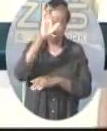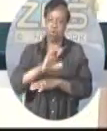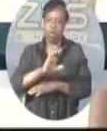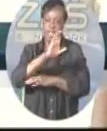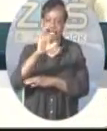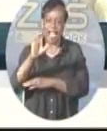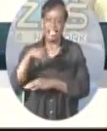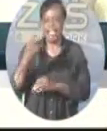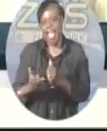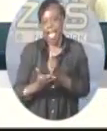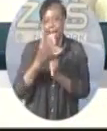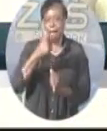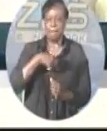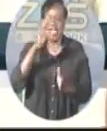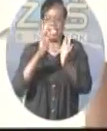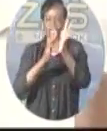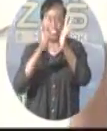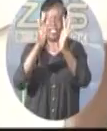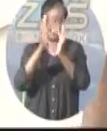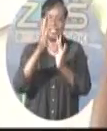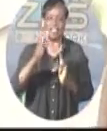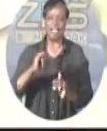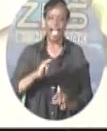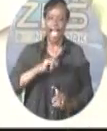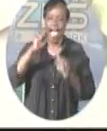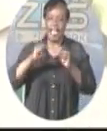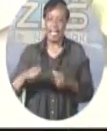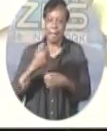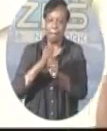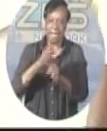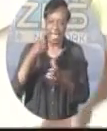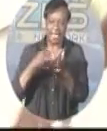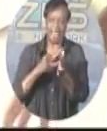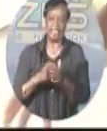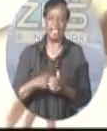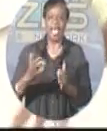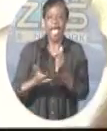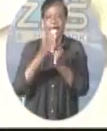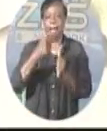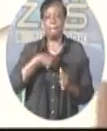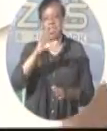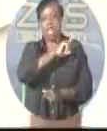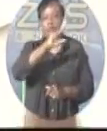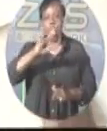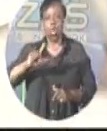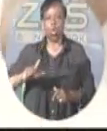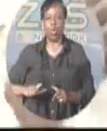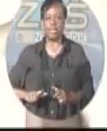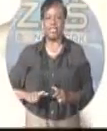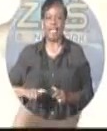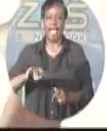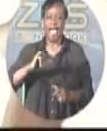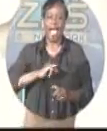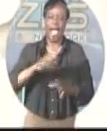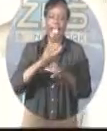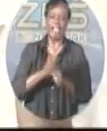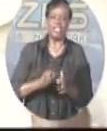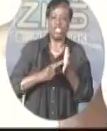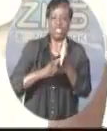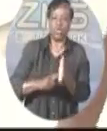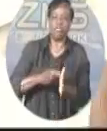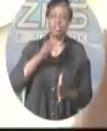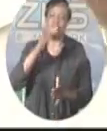and say, help me, Jesus. Yes, I can't make it. Yes, help me, Lord. Yes, I got to show my